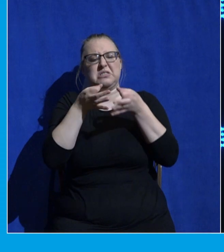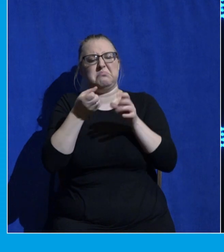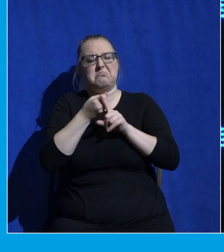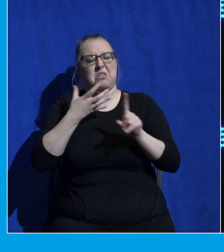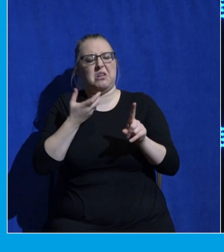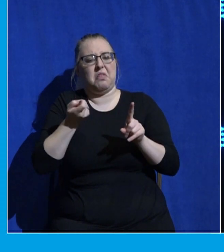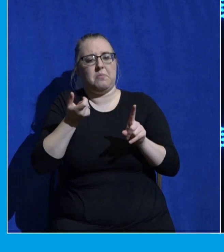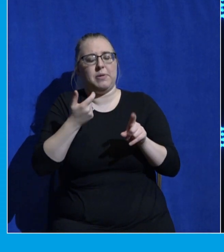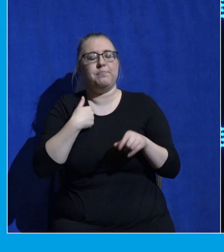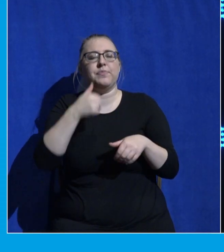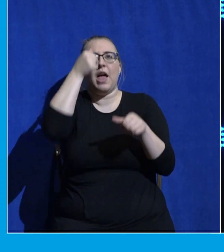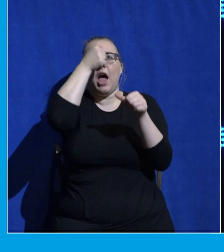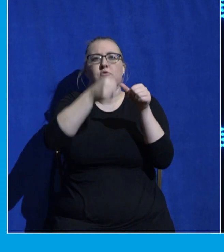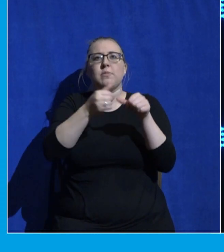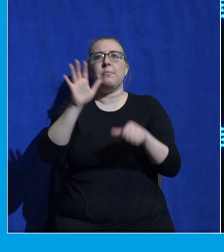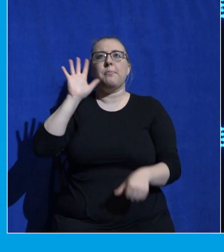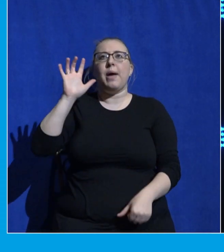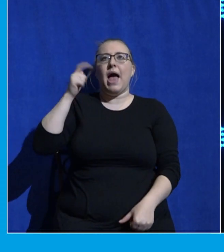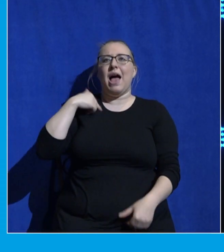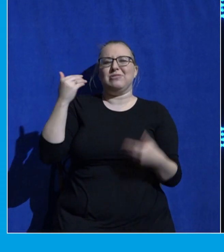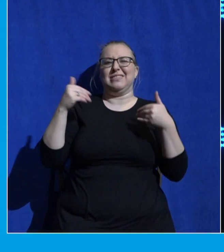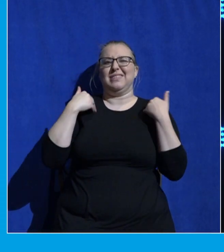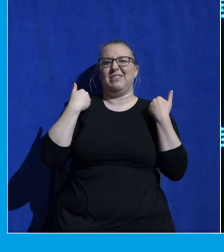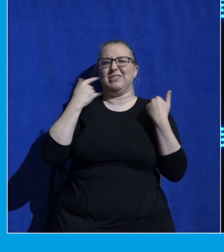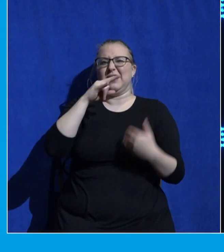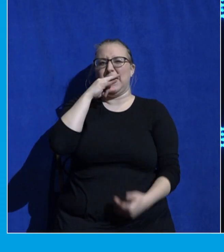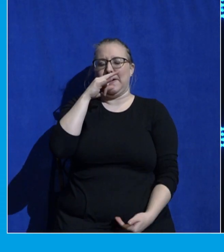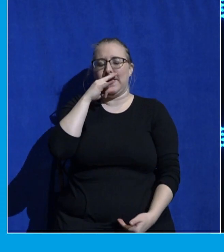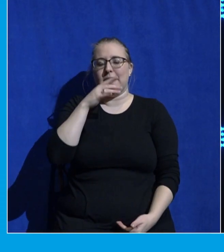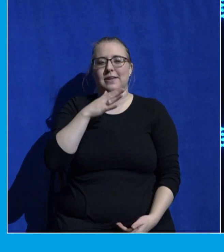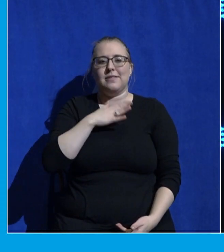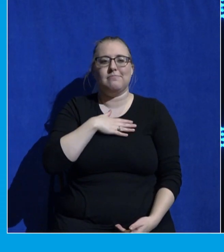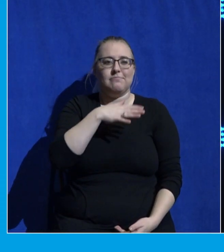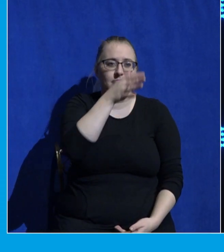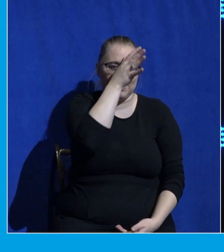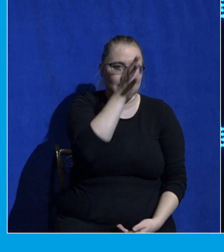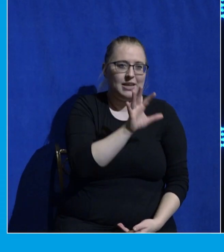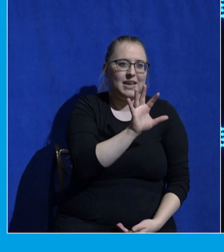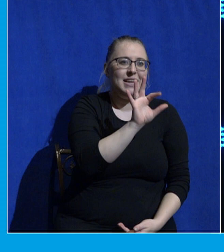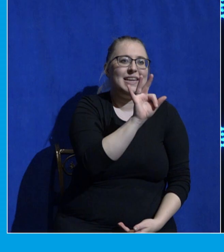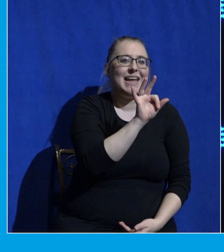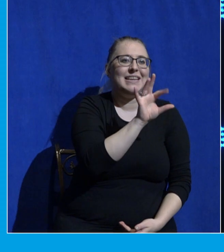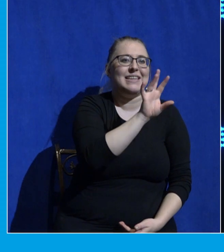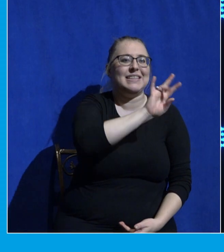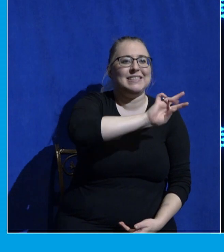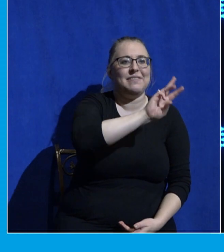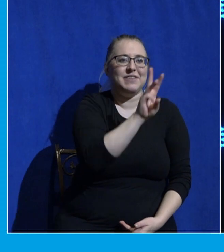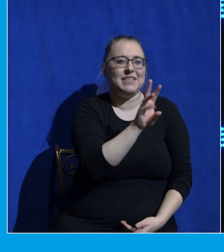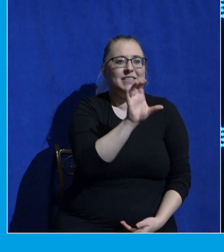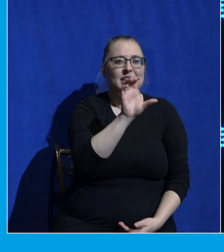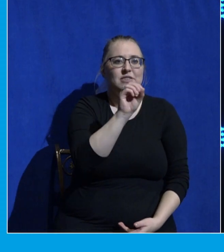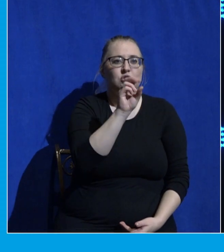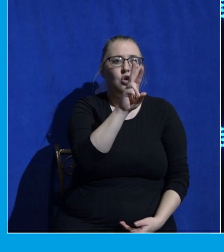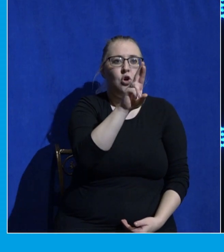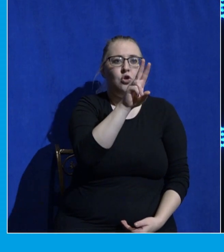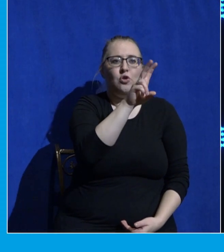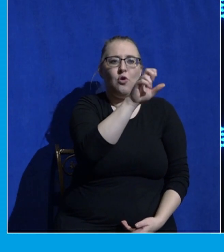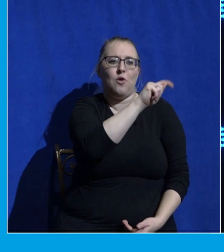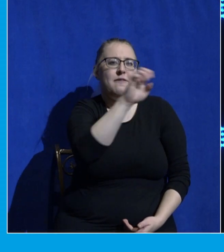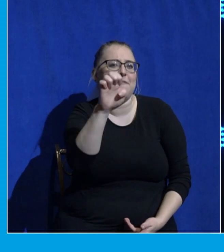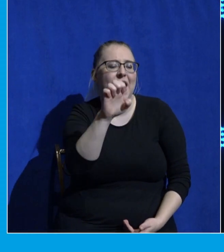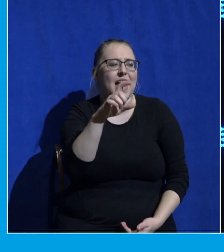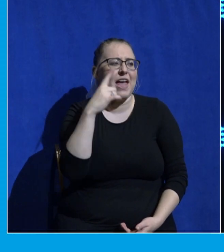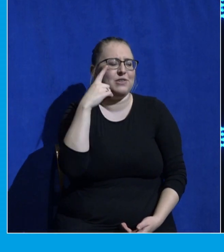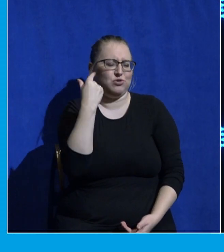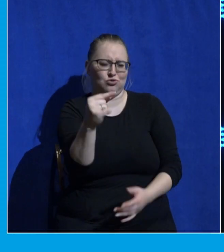around as a young kid with my dad. My dad used to have a 1976 Corvette Stingray, emerald green. That thing was bad. And